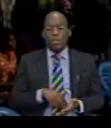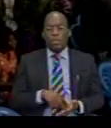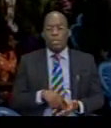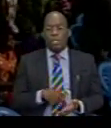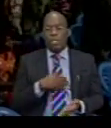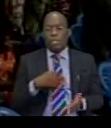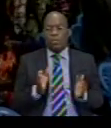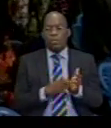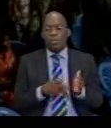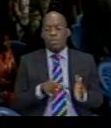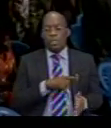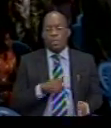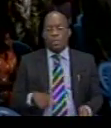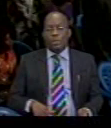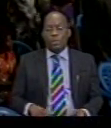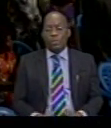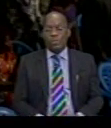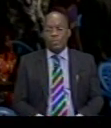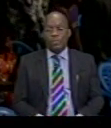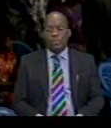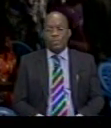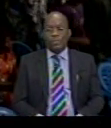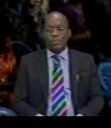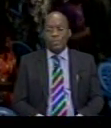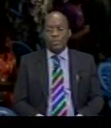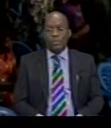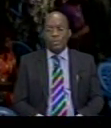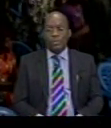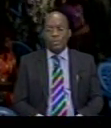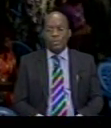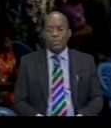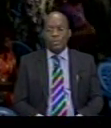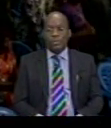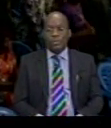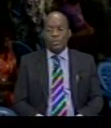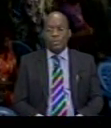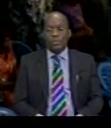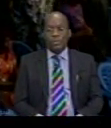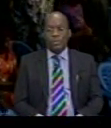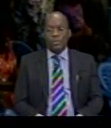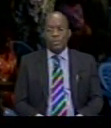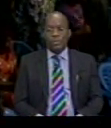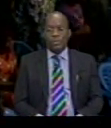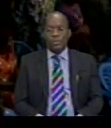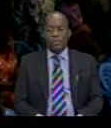Au dernier amen ce soir, tes montagnes bougeront.